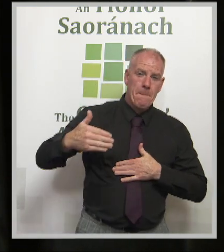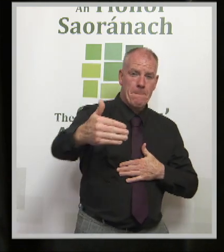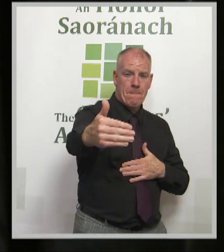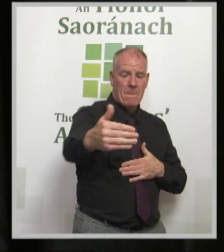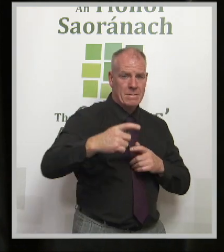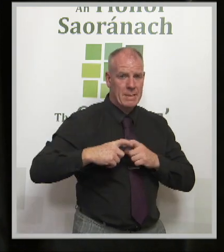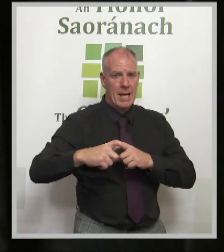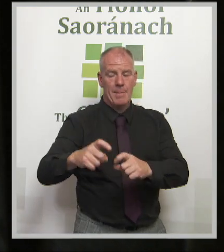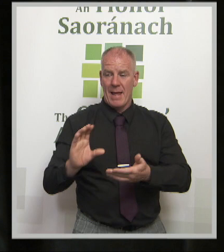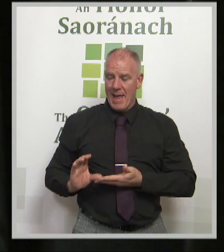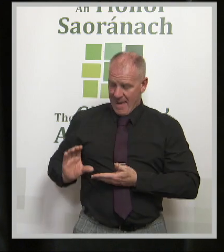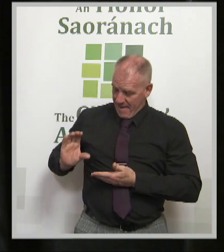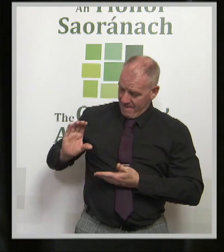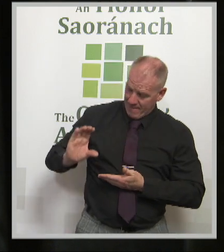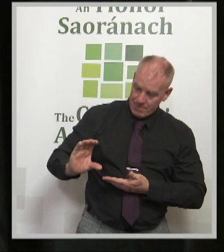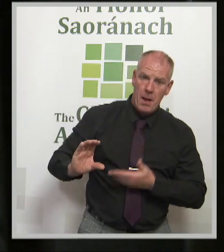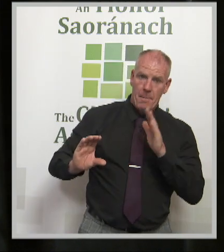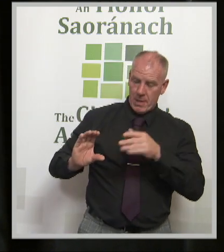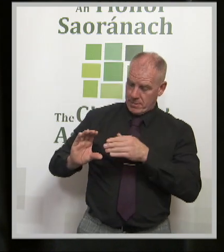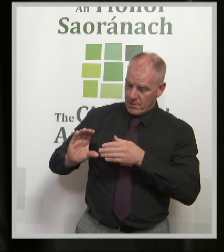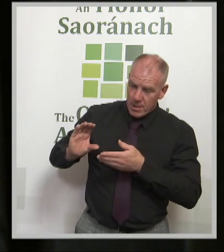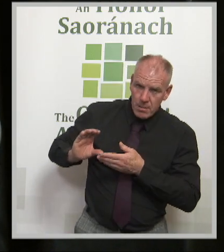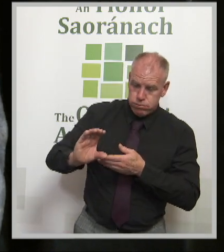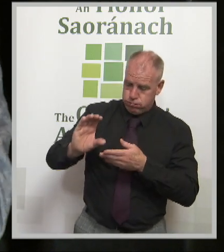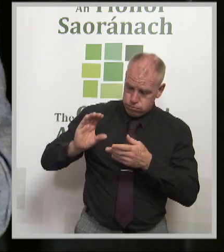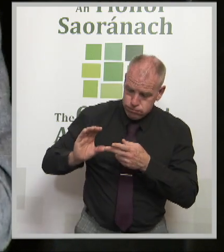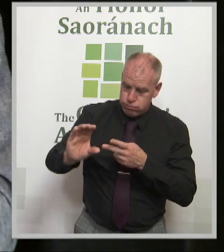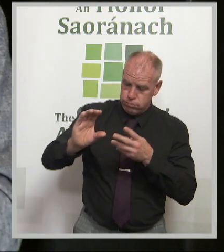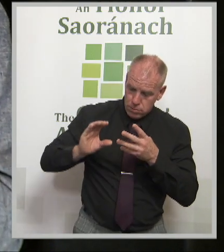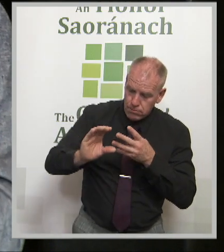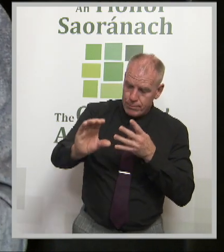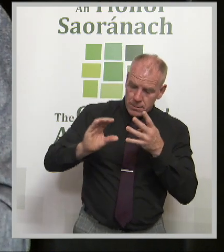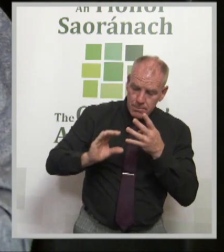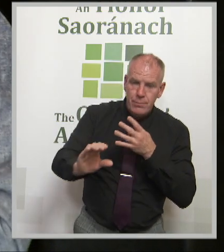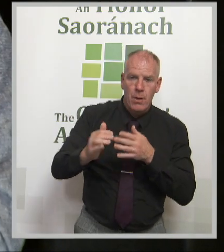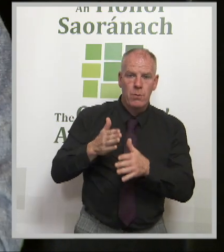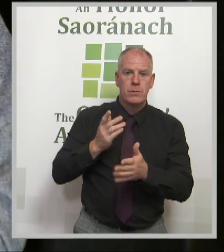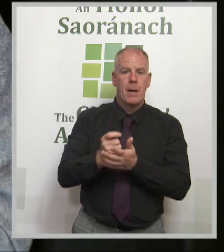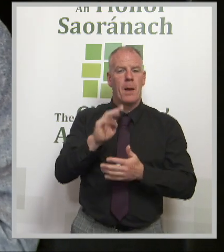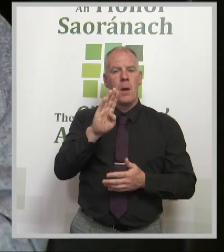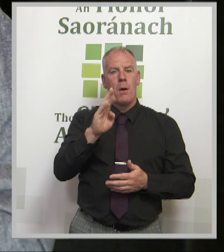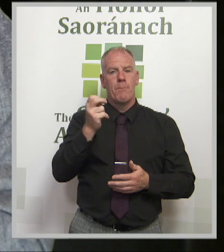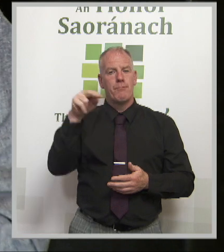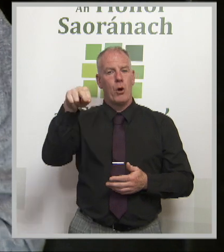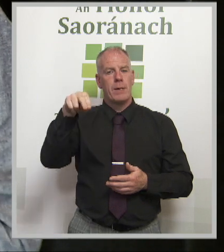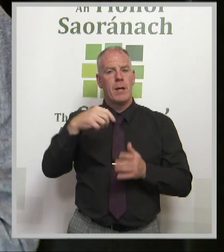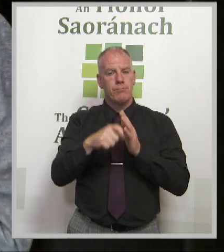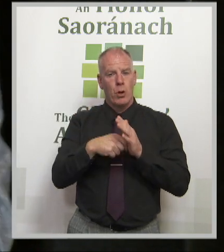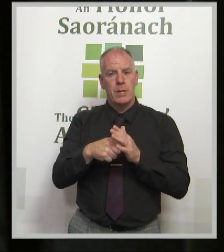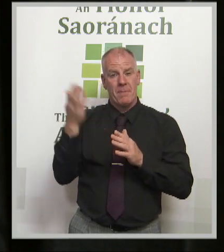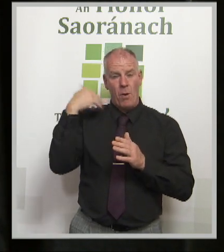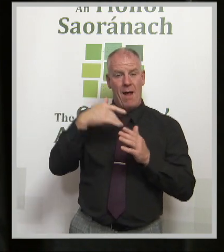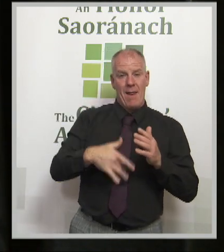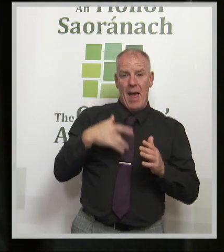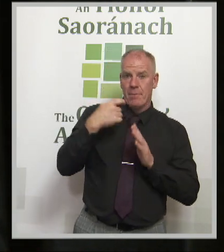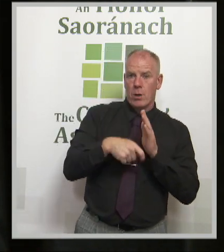make an investment, you need to sustain it over time. The Burren project has shown that, where initially it was a life project, but it